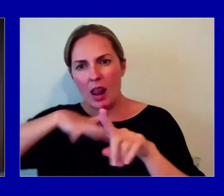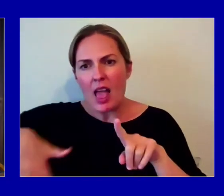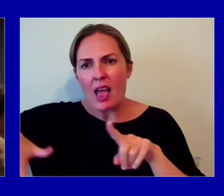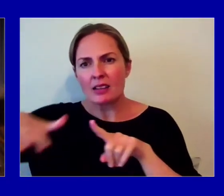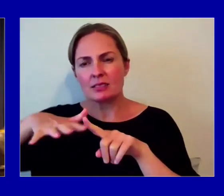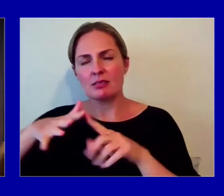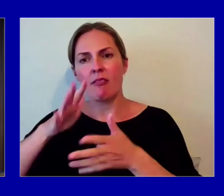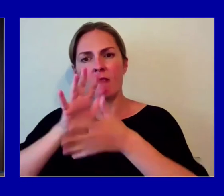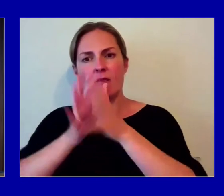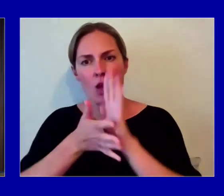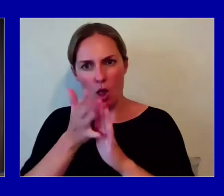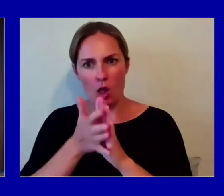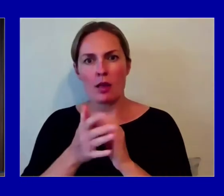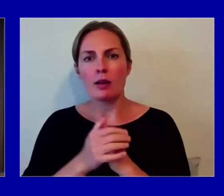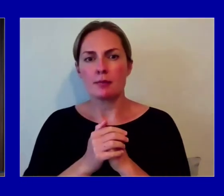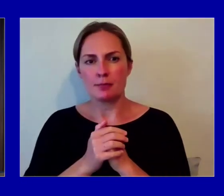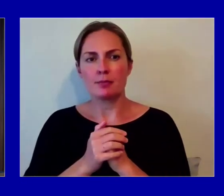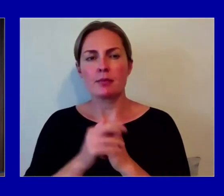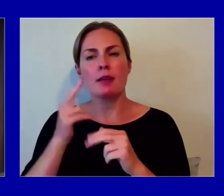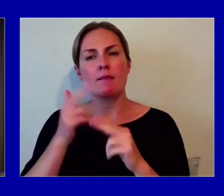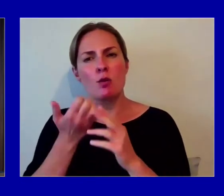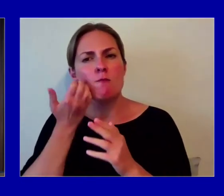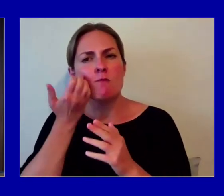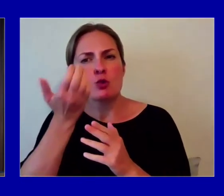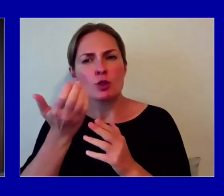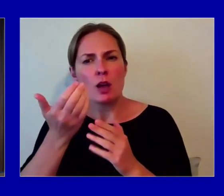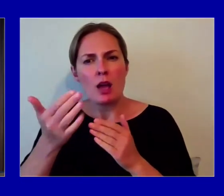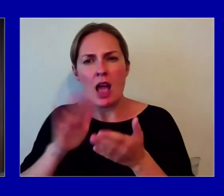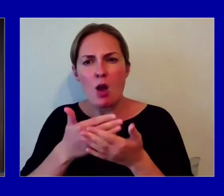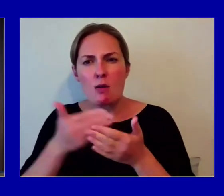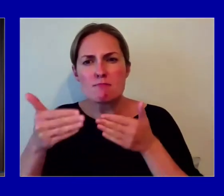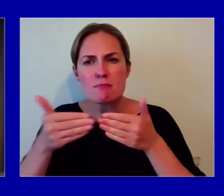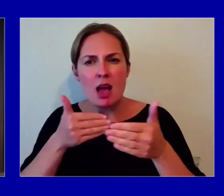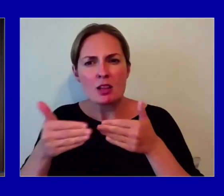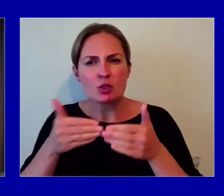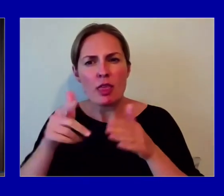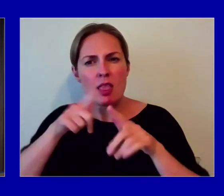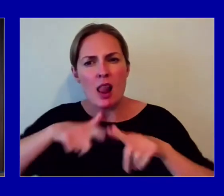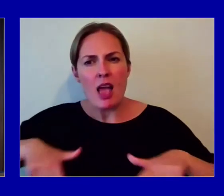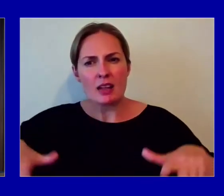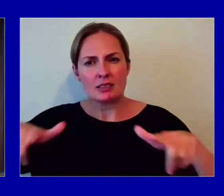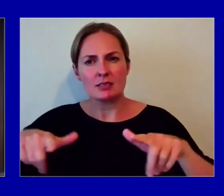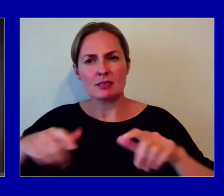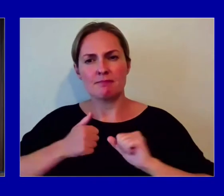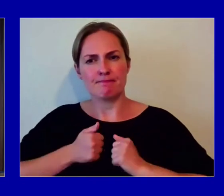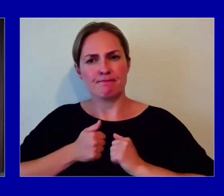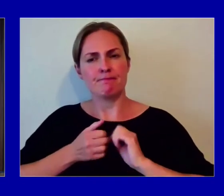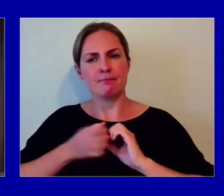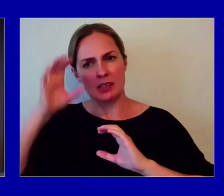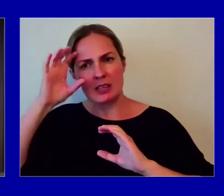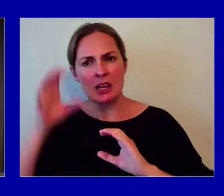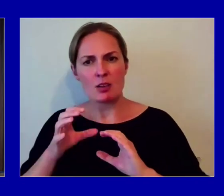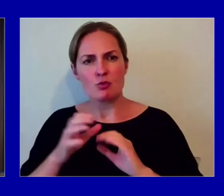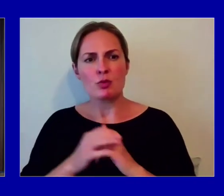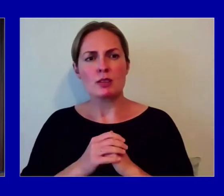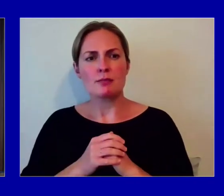the future of country management or country care. Management is not the best term.